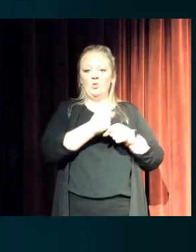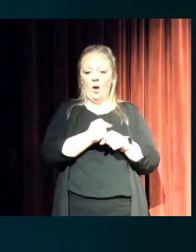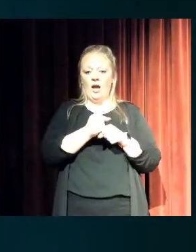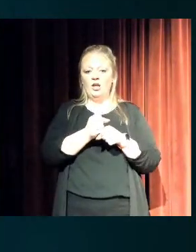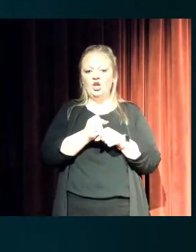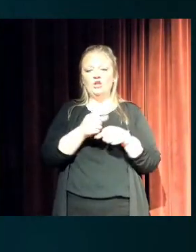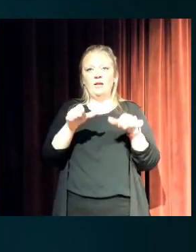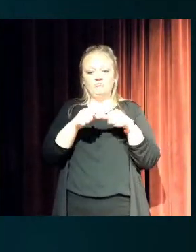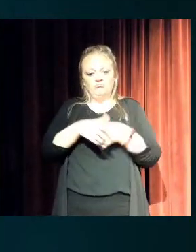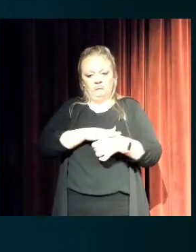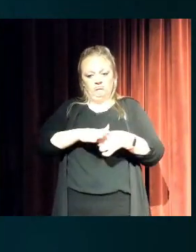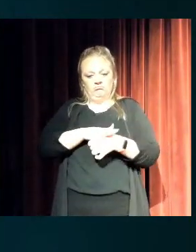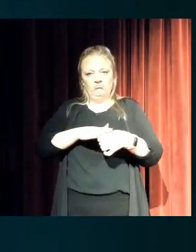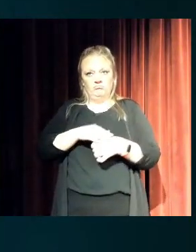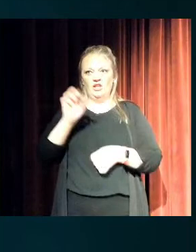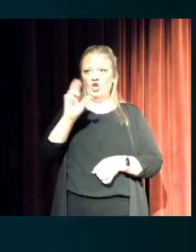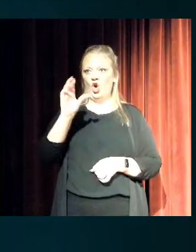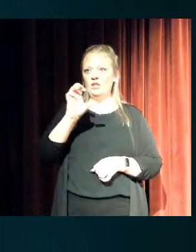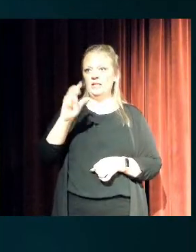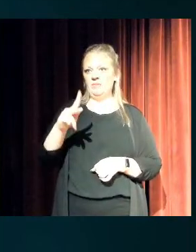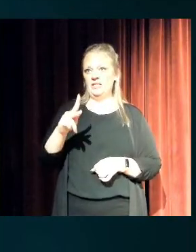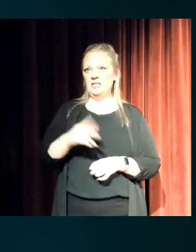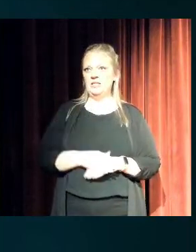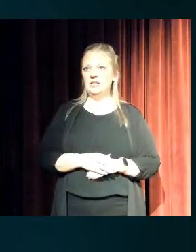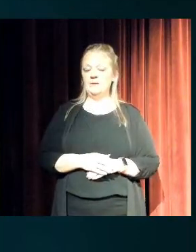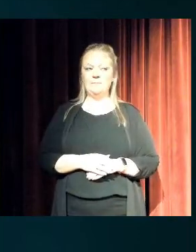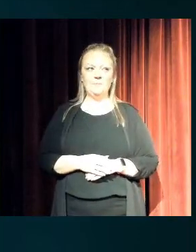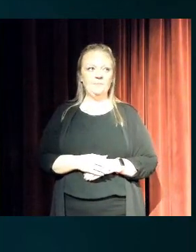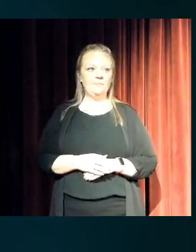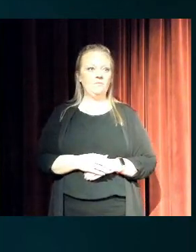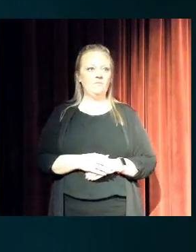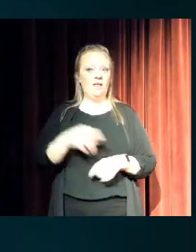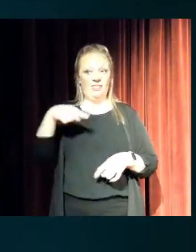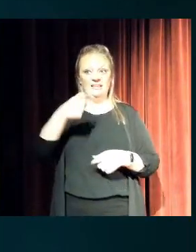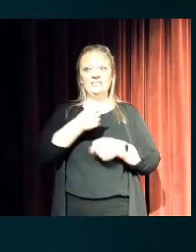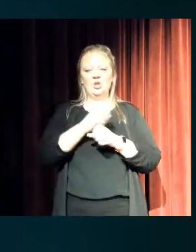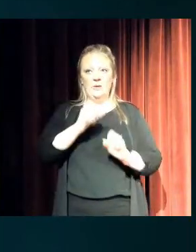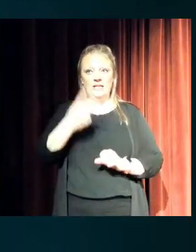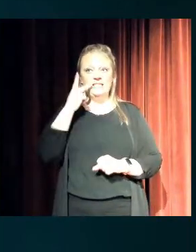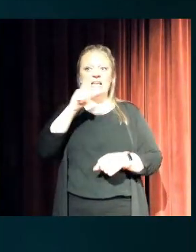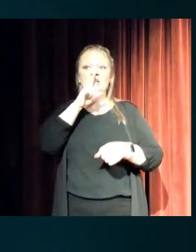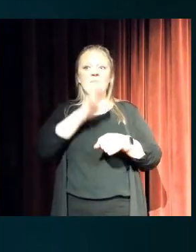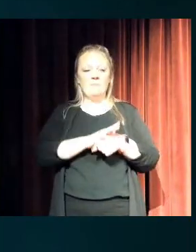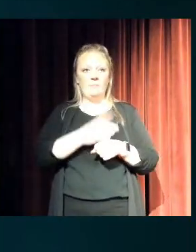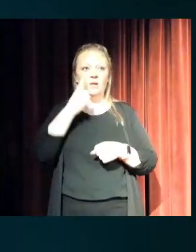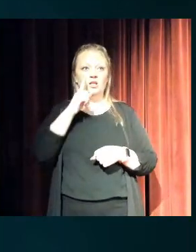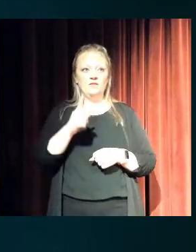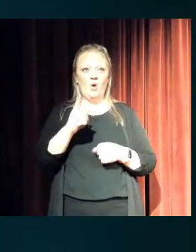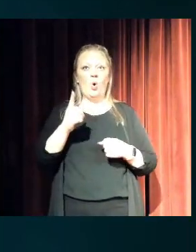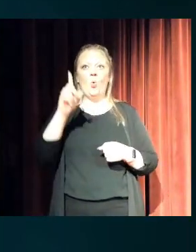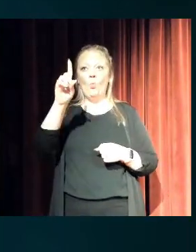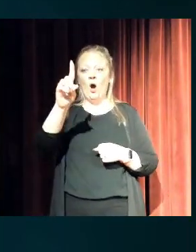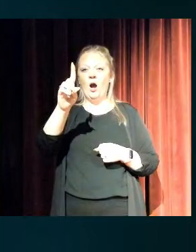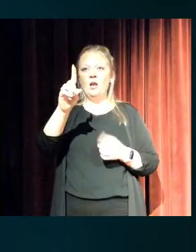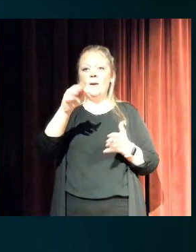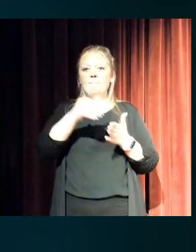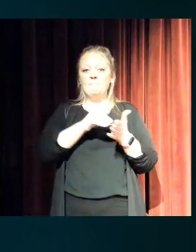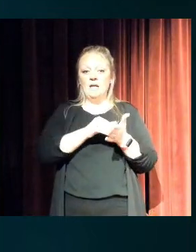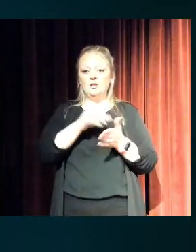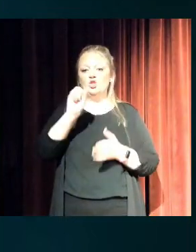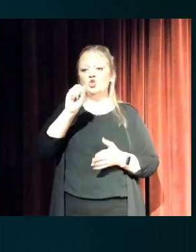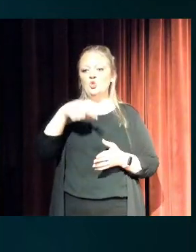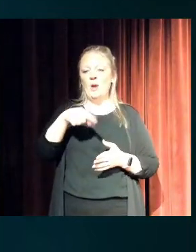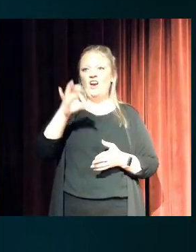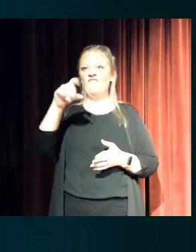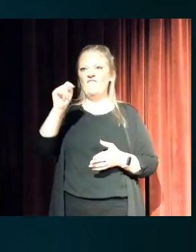the RCP. This year, we could see commitments for nearly 1 million square feet